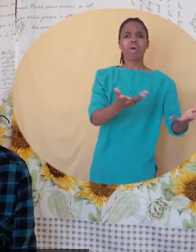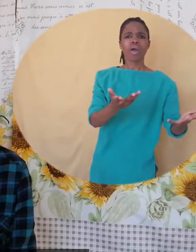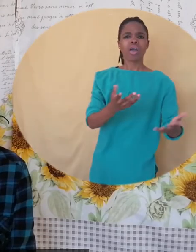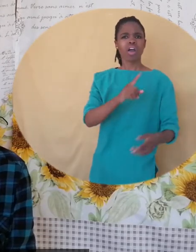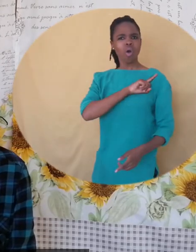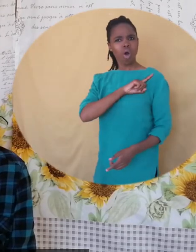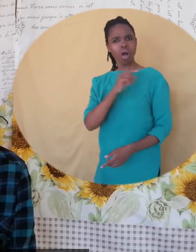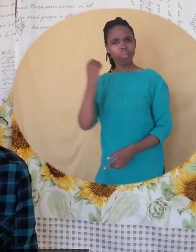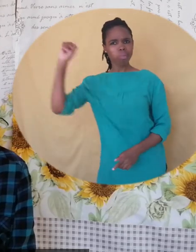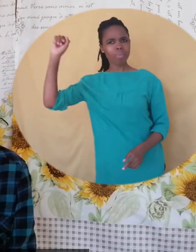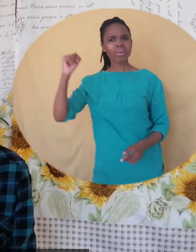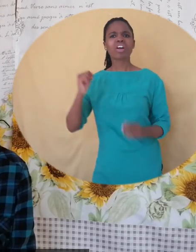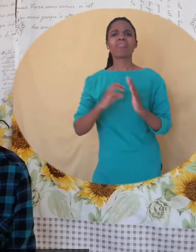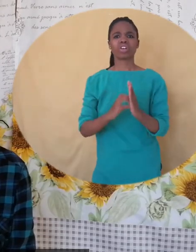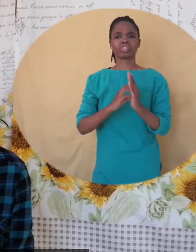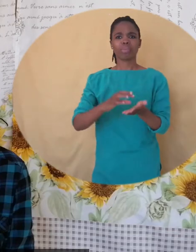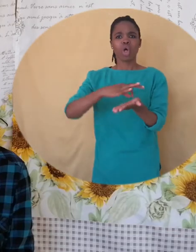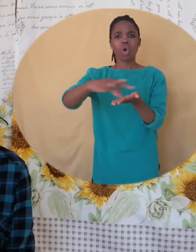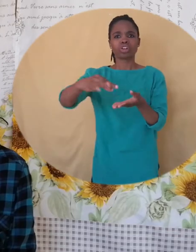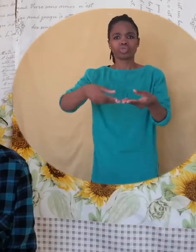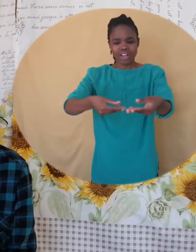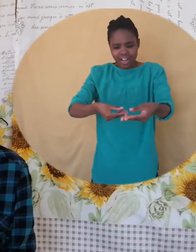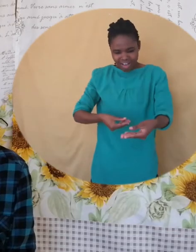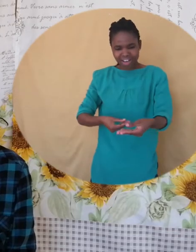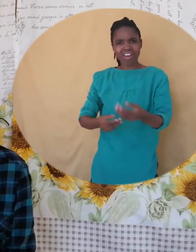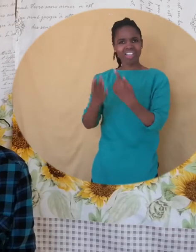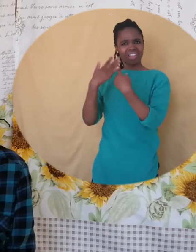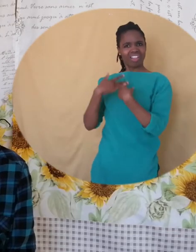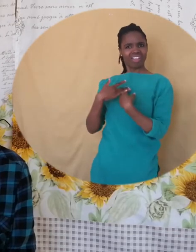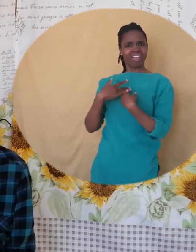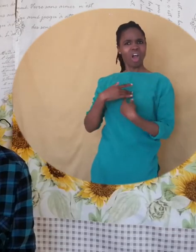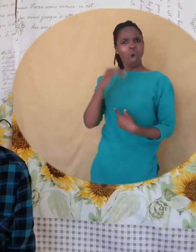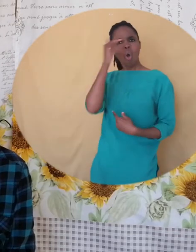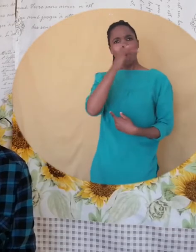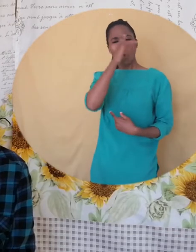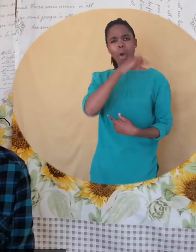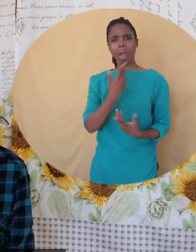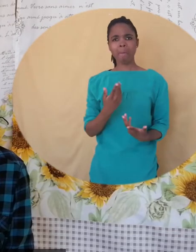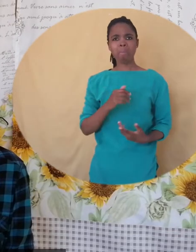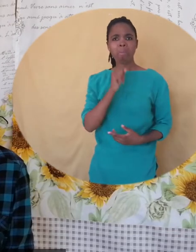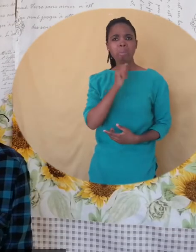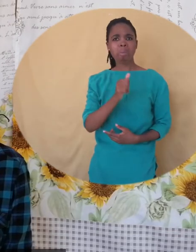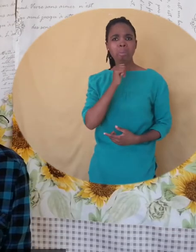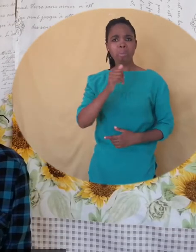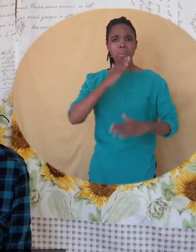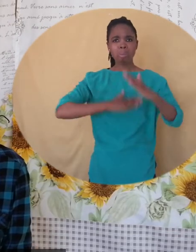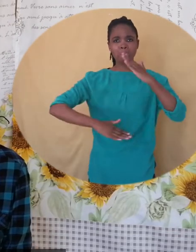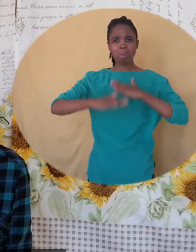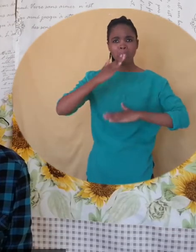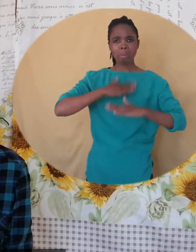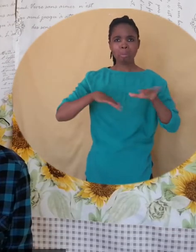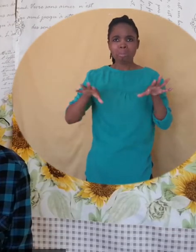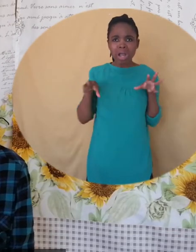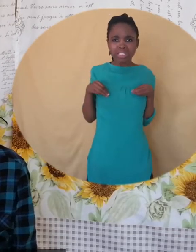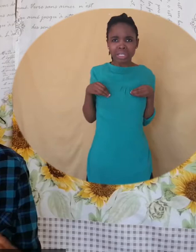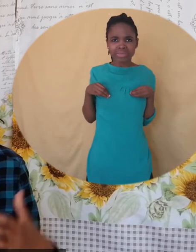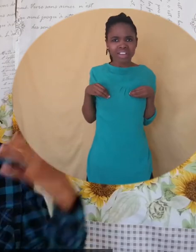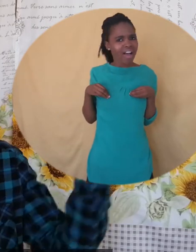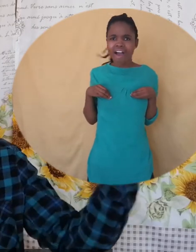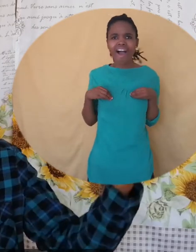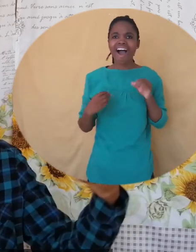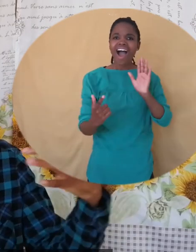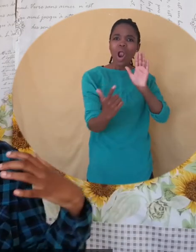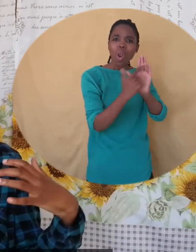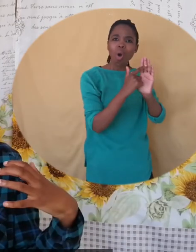why certain things happen. If you read a contract, if you are a victim of crime or something, people think that that's just the way it is.